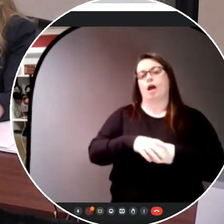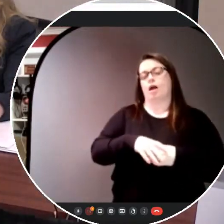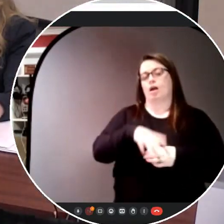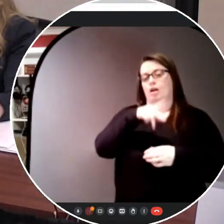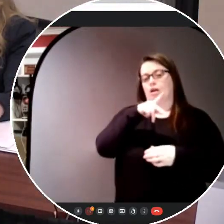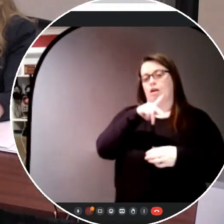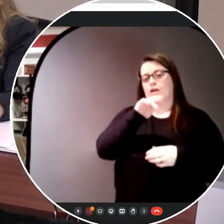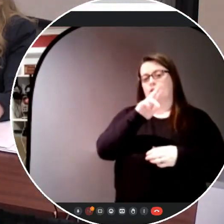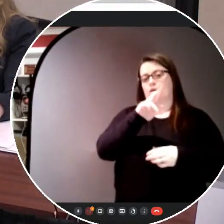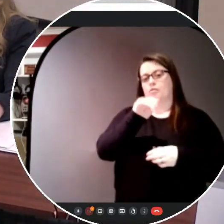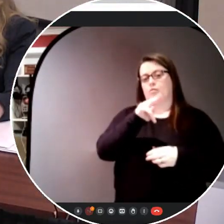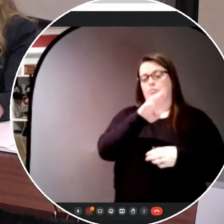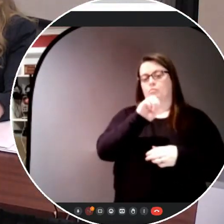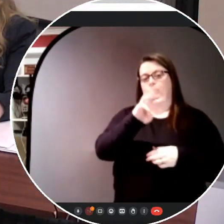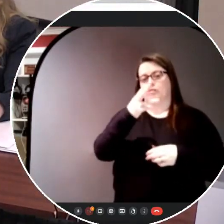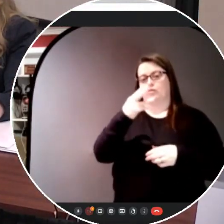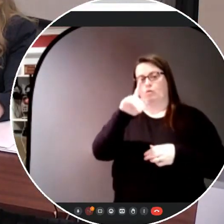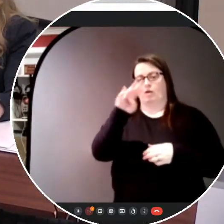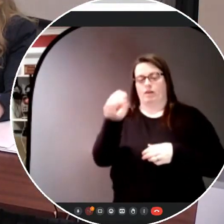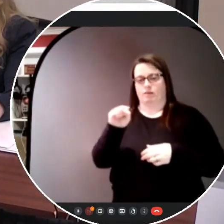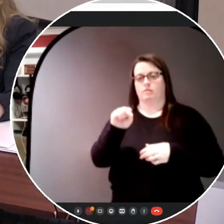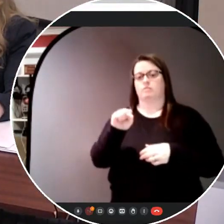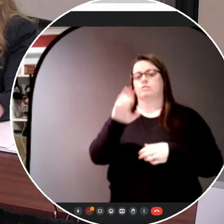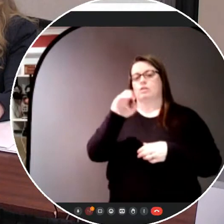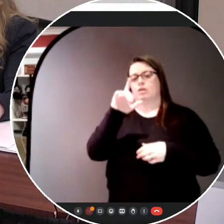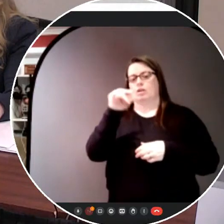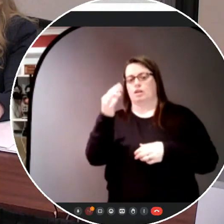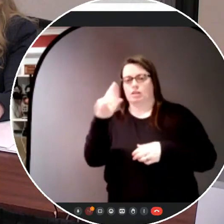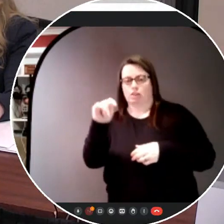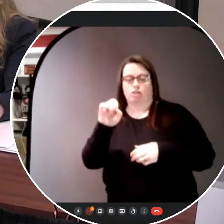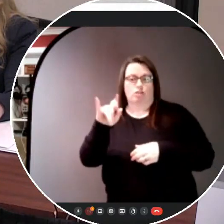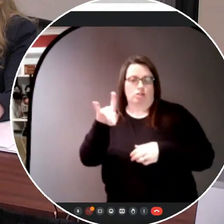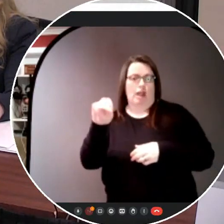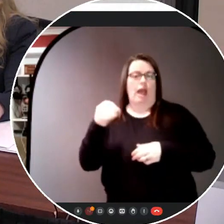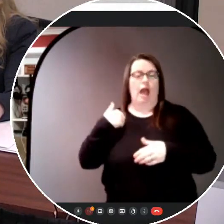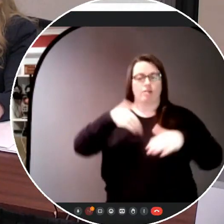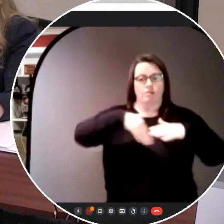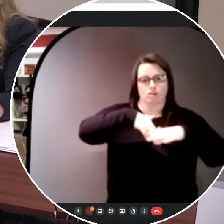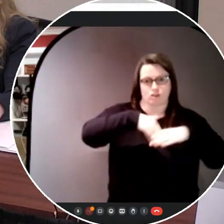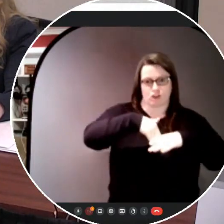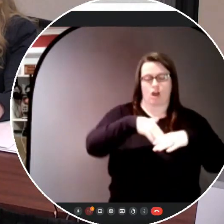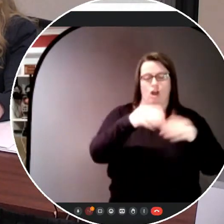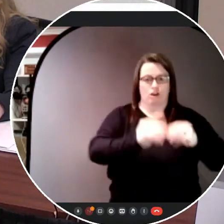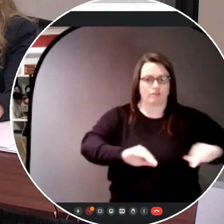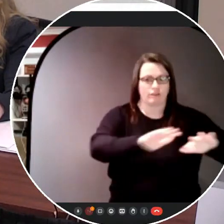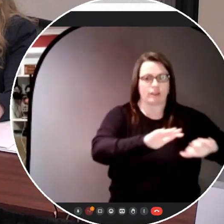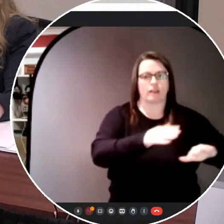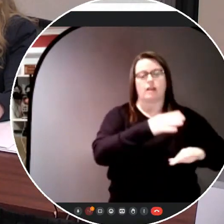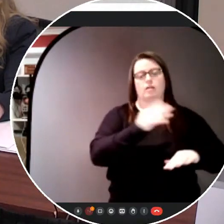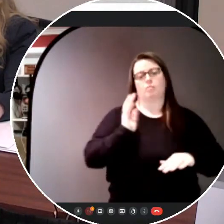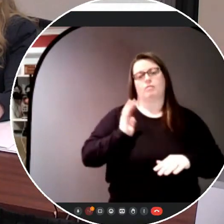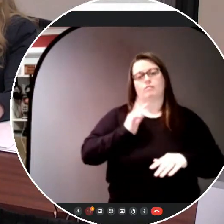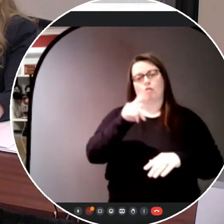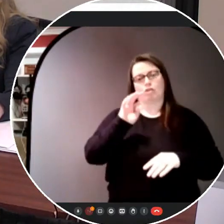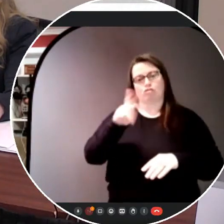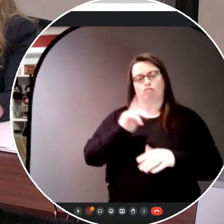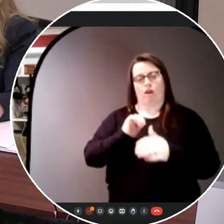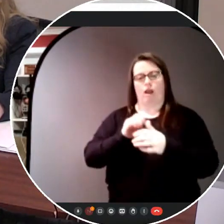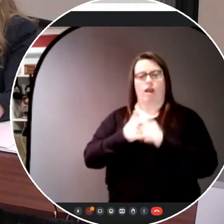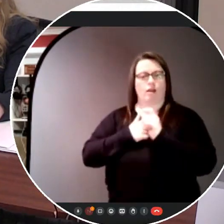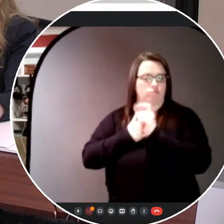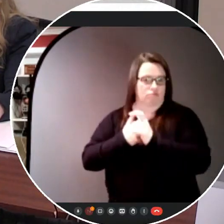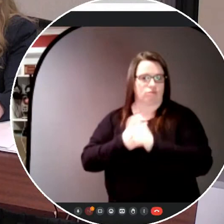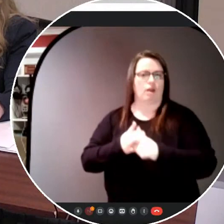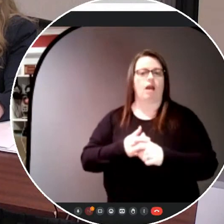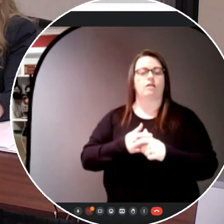site has a soccer field and traditionally had a granular track. And adjacent to that was the 1977 Canada